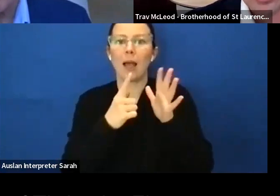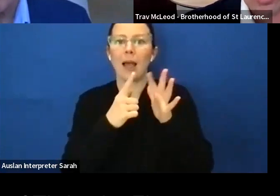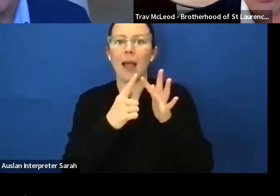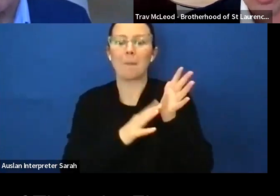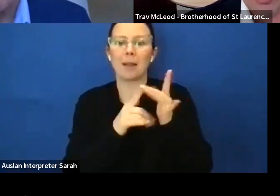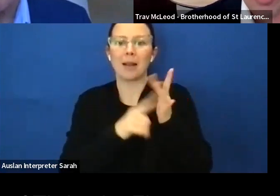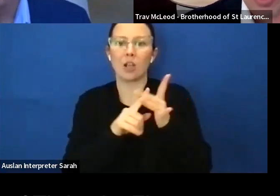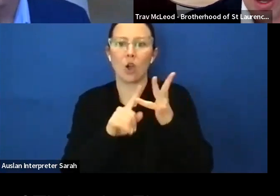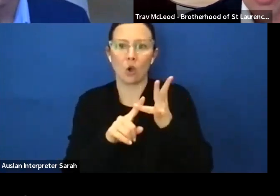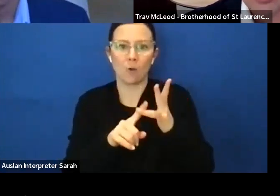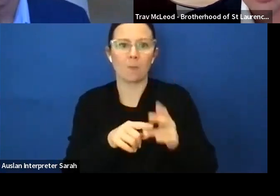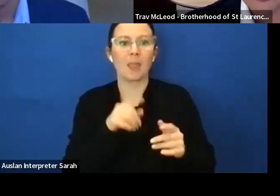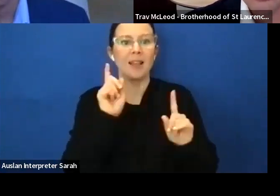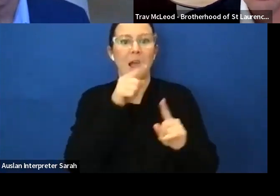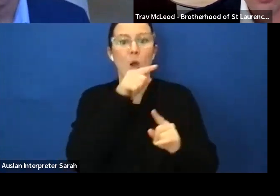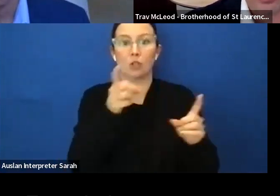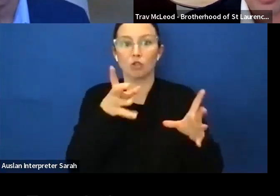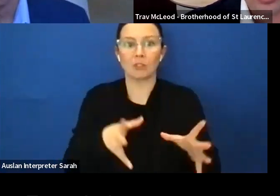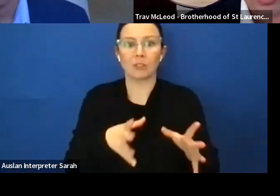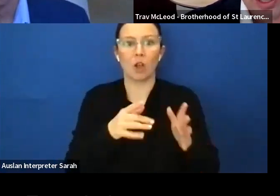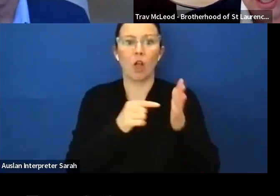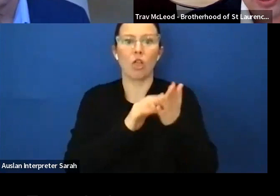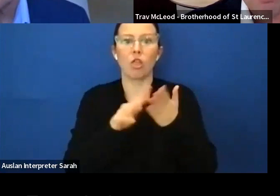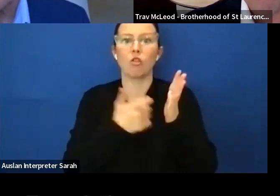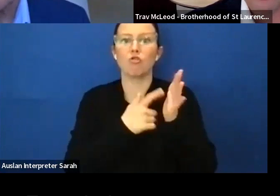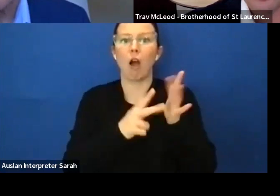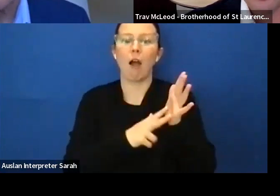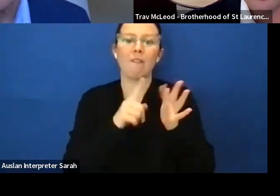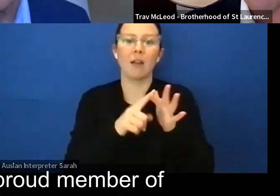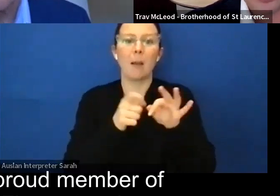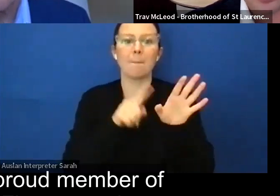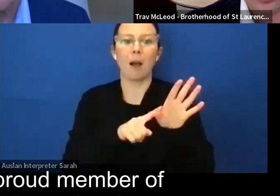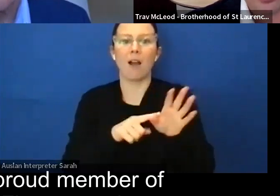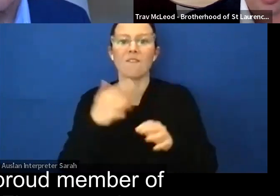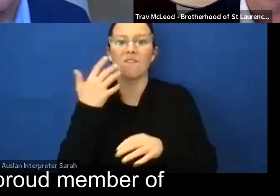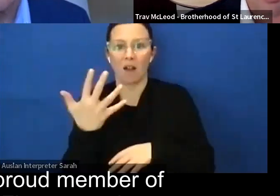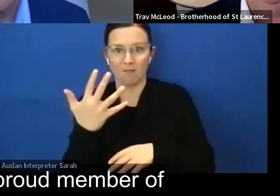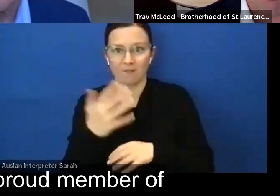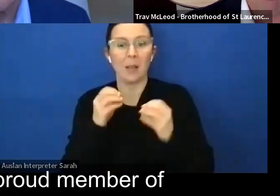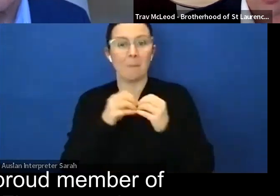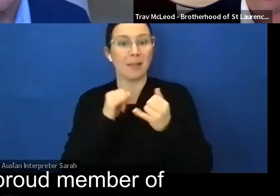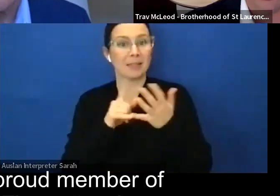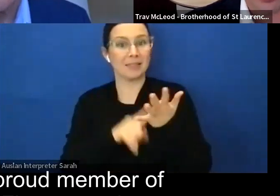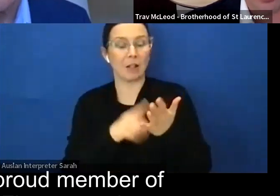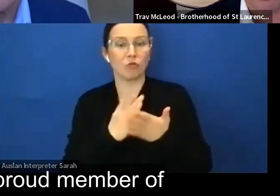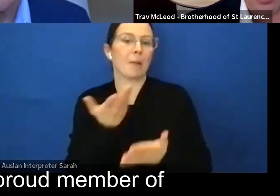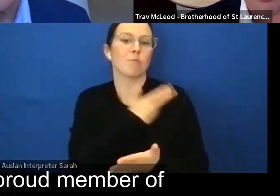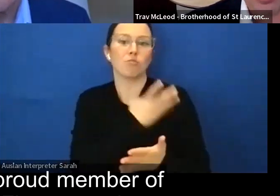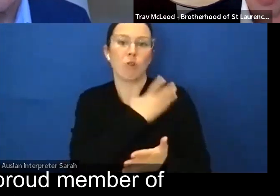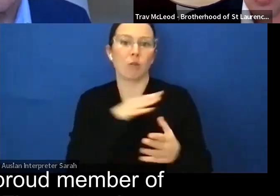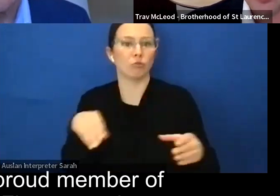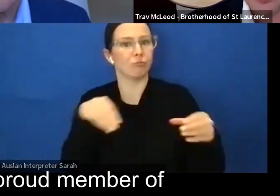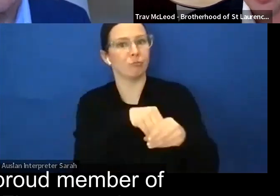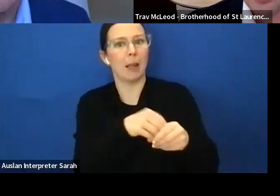the director of Thrive by Five for the Minderoo Foundation. And BSL is a proud member of the Thrive by